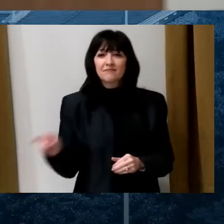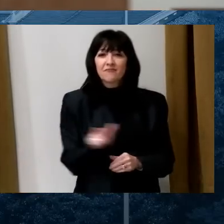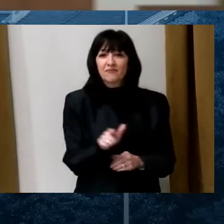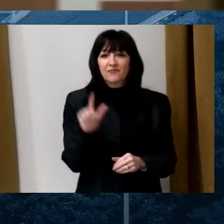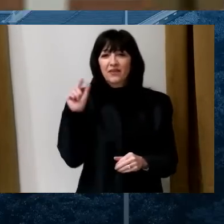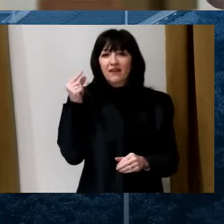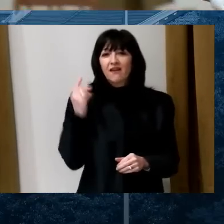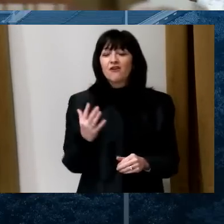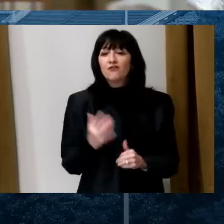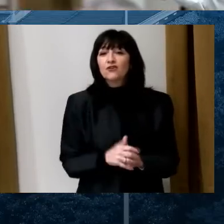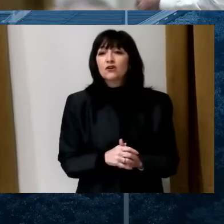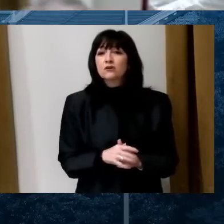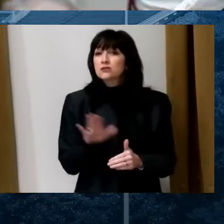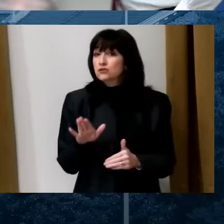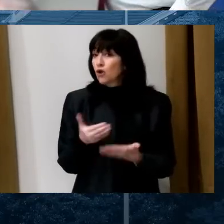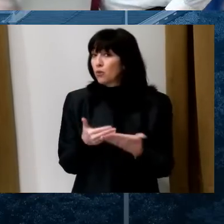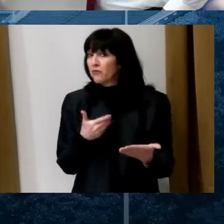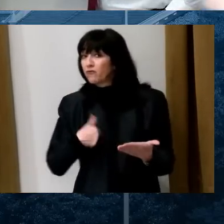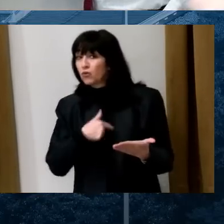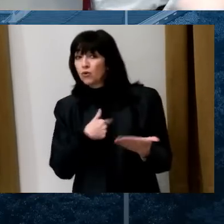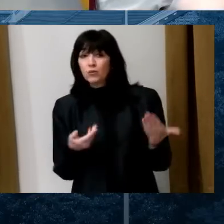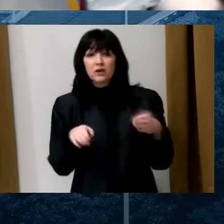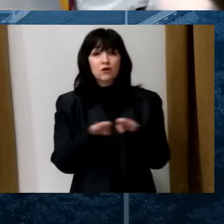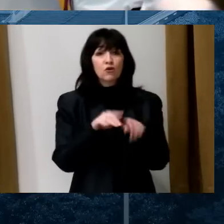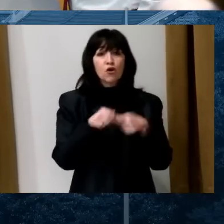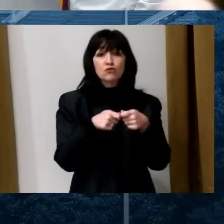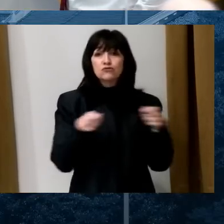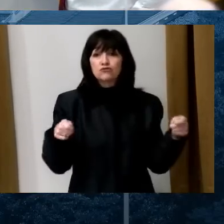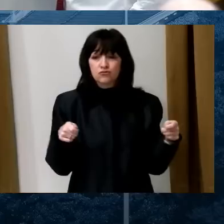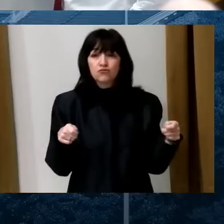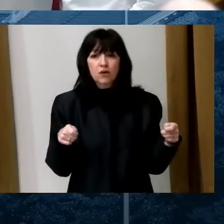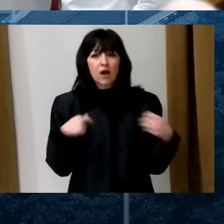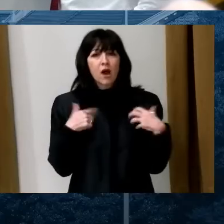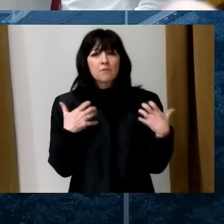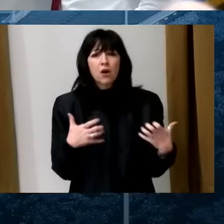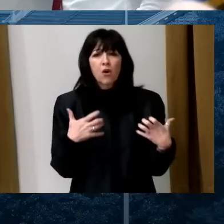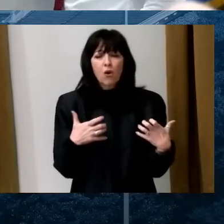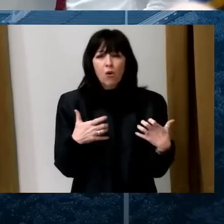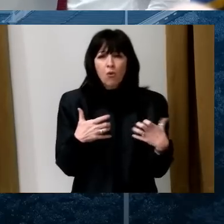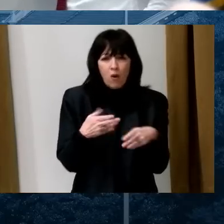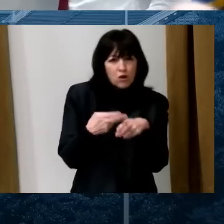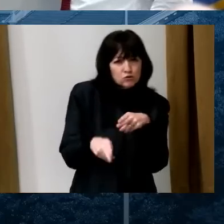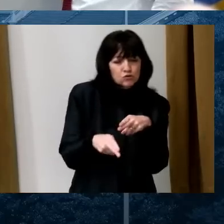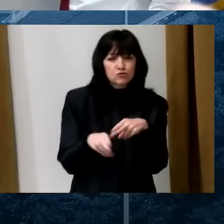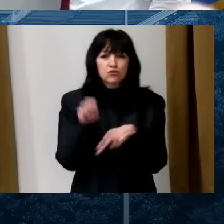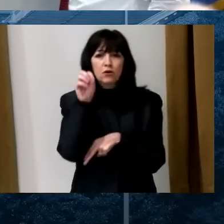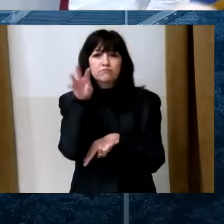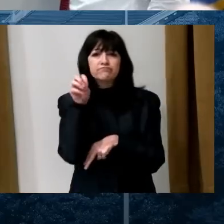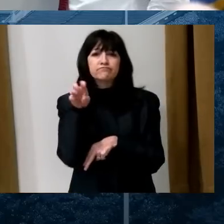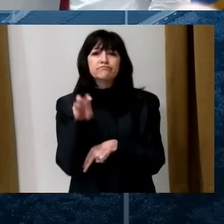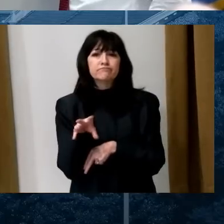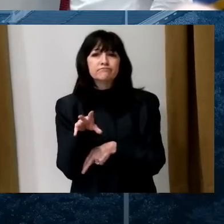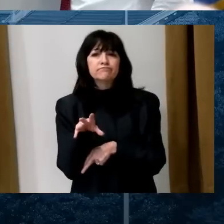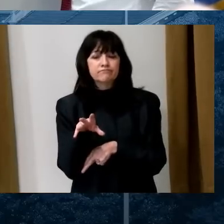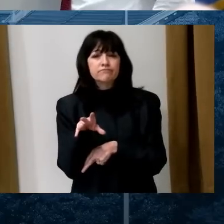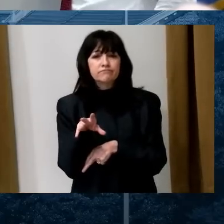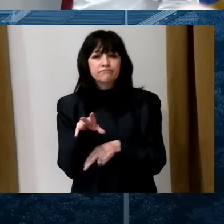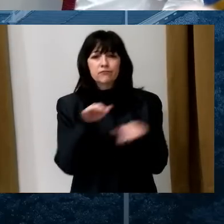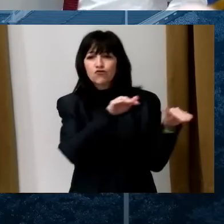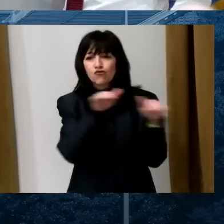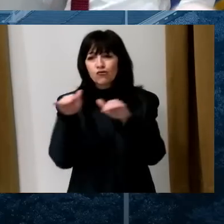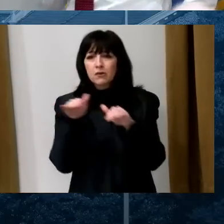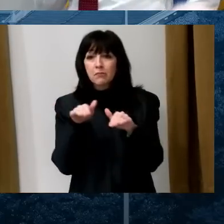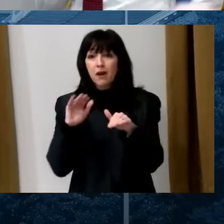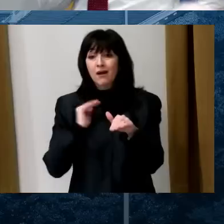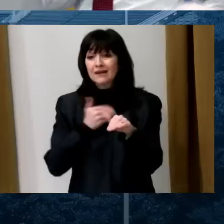So before we close it up, just wanted to go over real briefly again to remind you of the federal